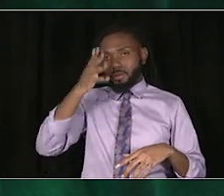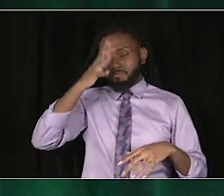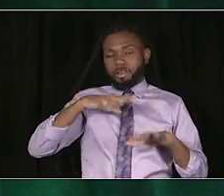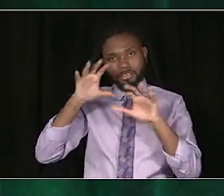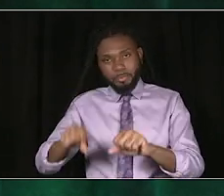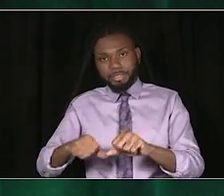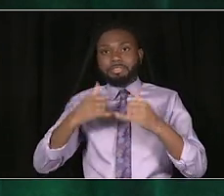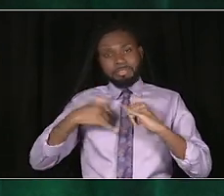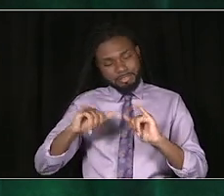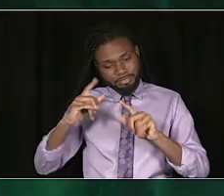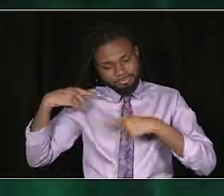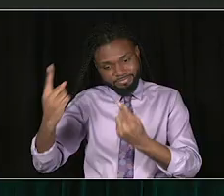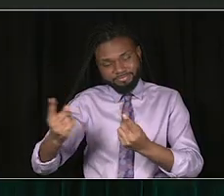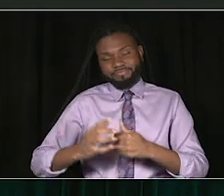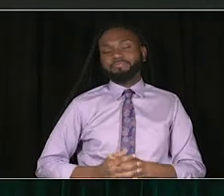still is.